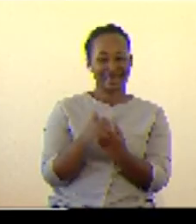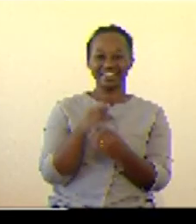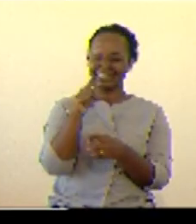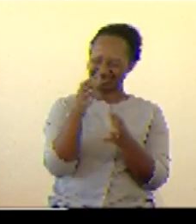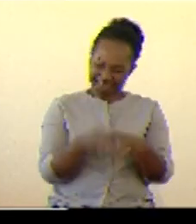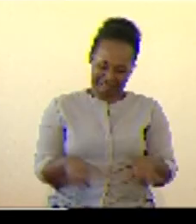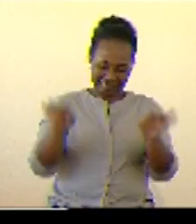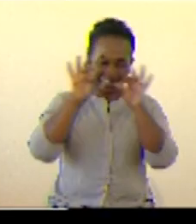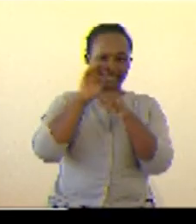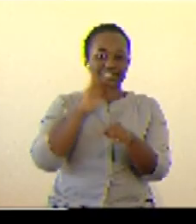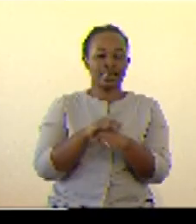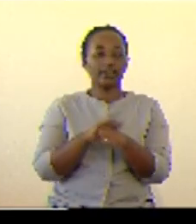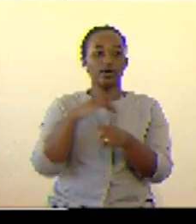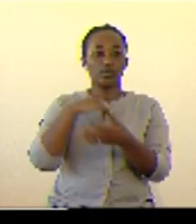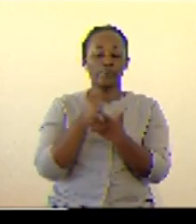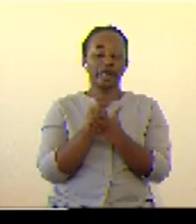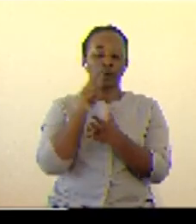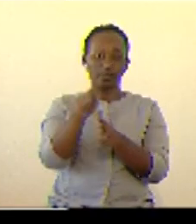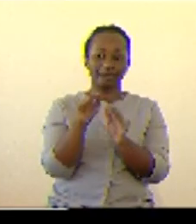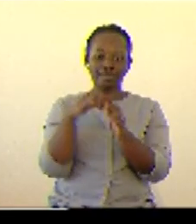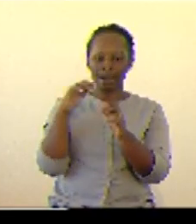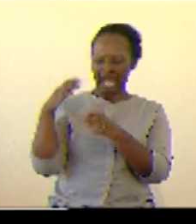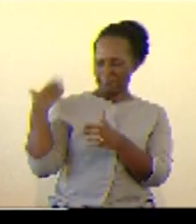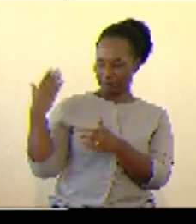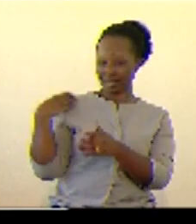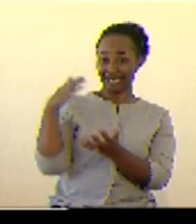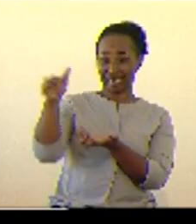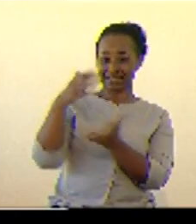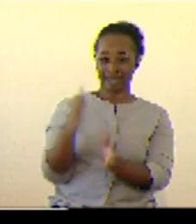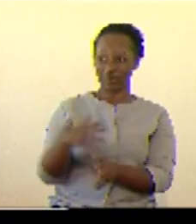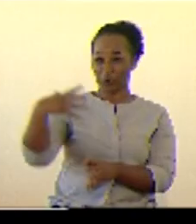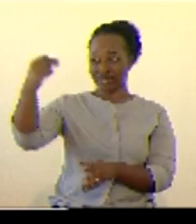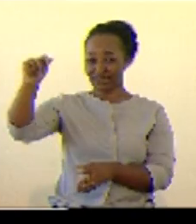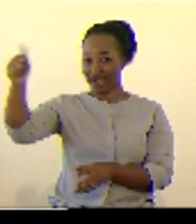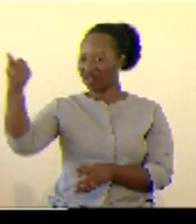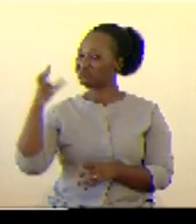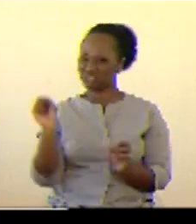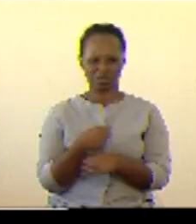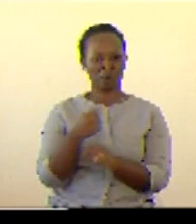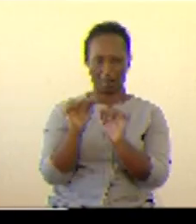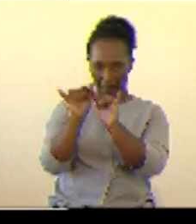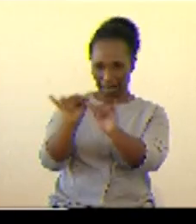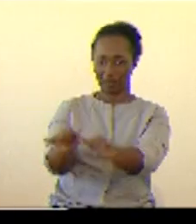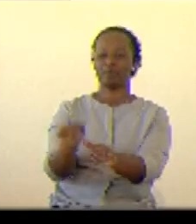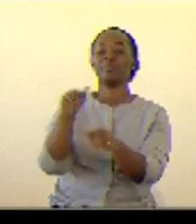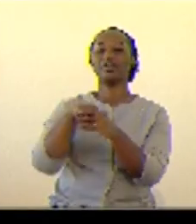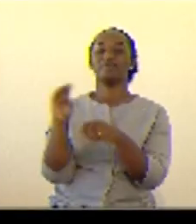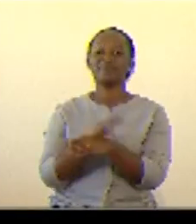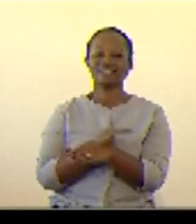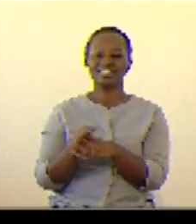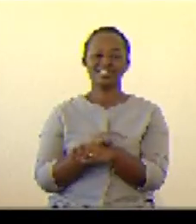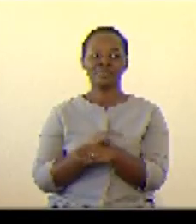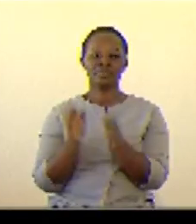good customer care retains the old customers, they don't run away, they remain within the business. And hence,